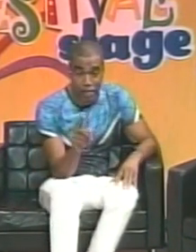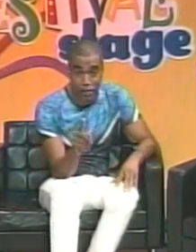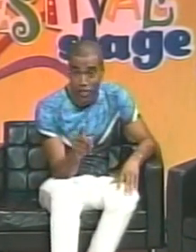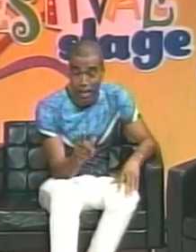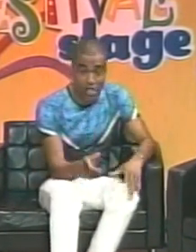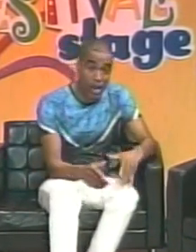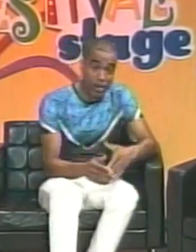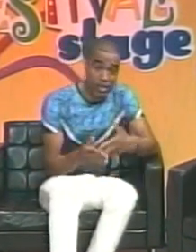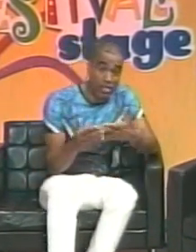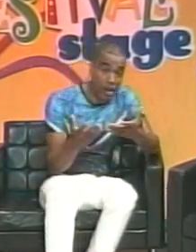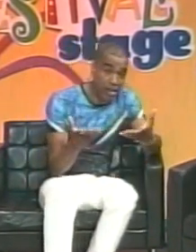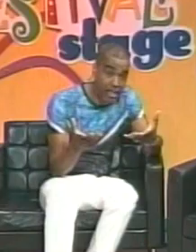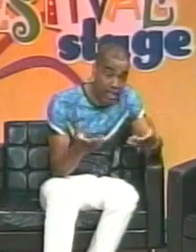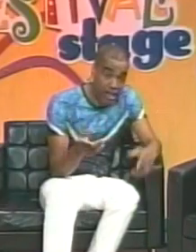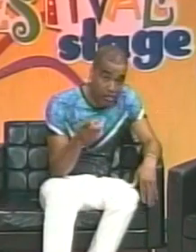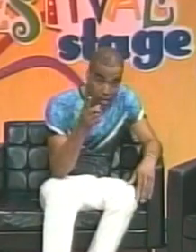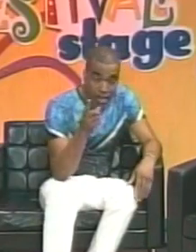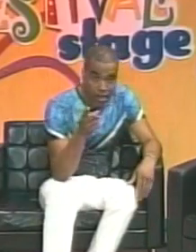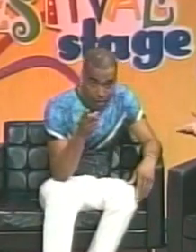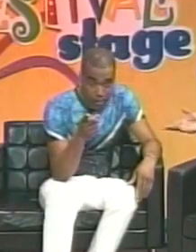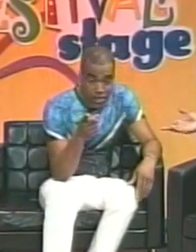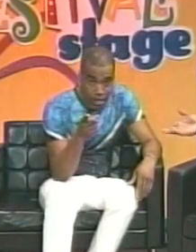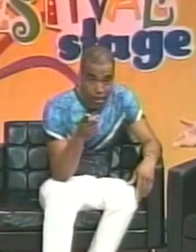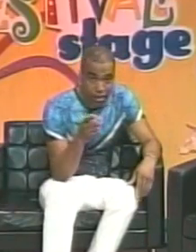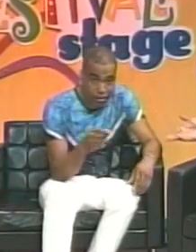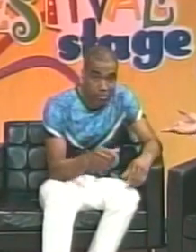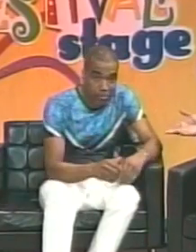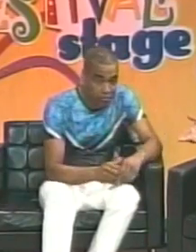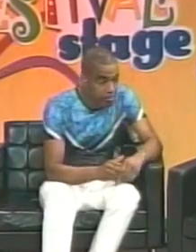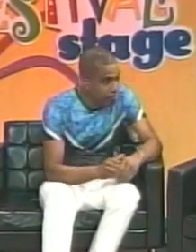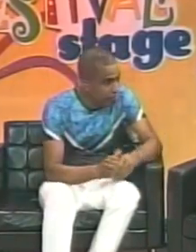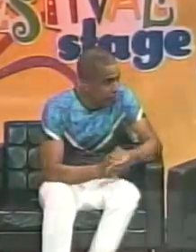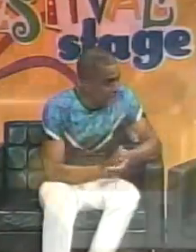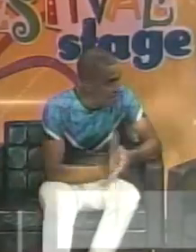8 Festival Stage where the stars hang out. We're the stars.